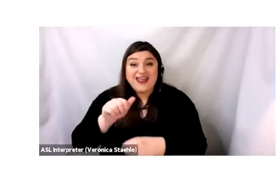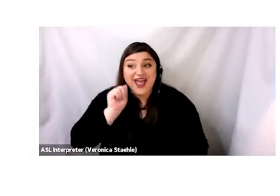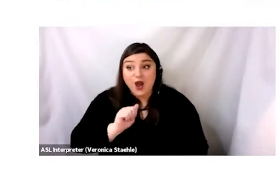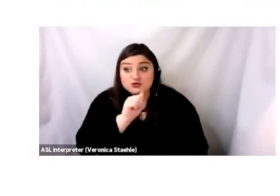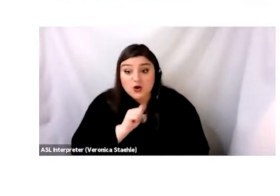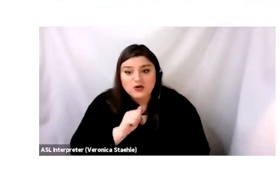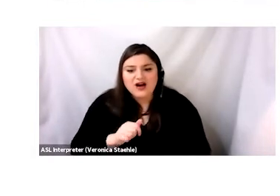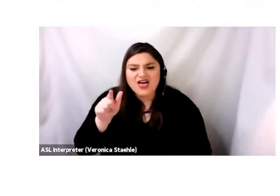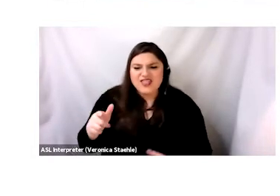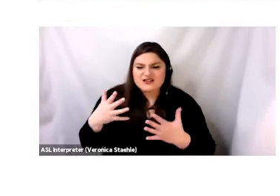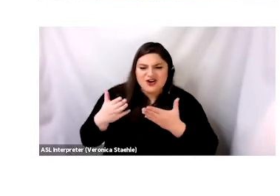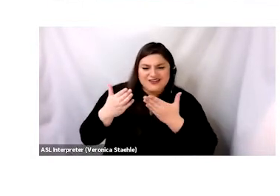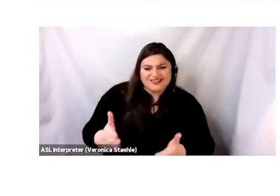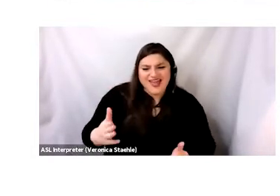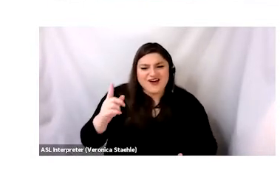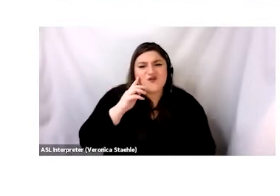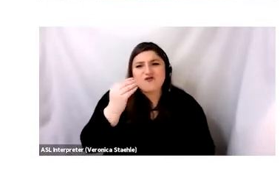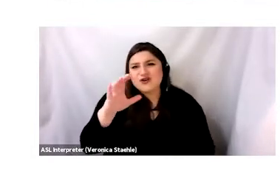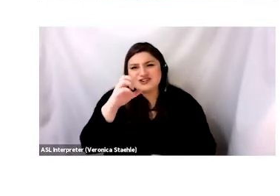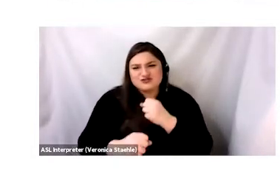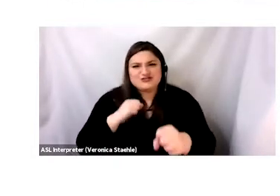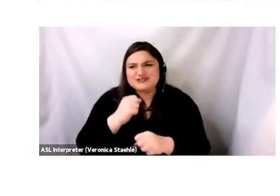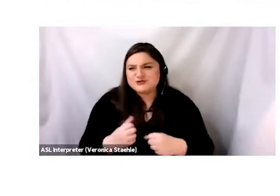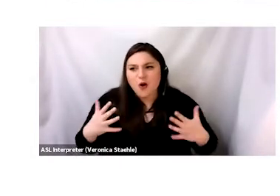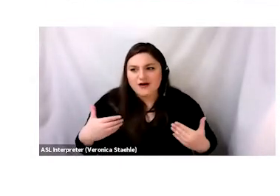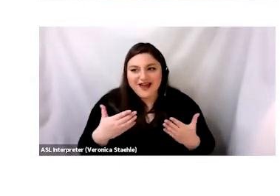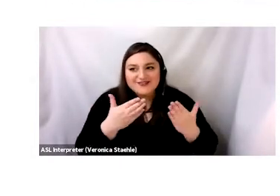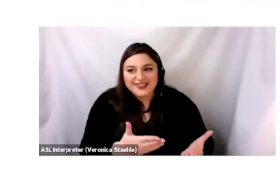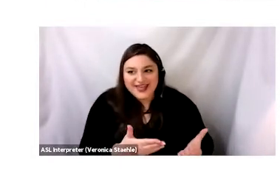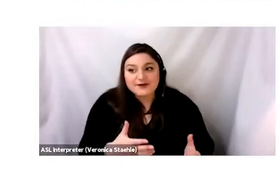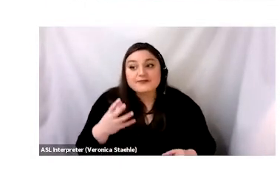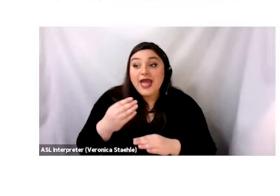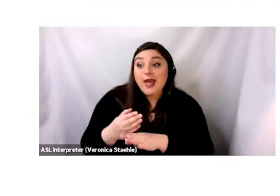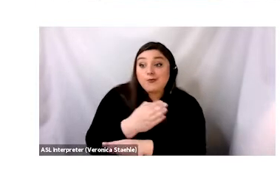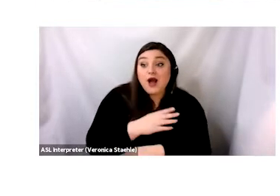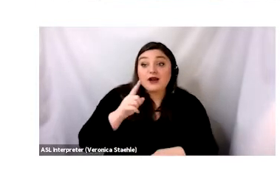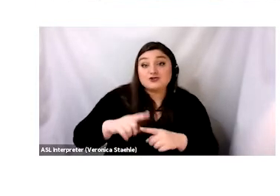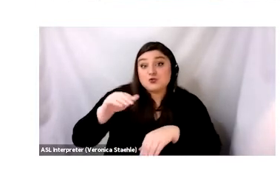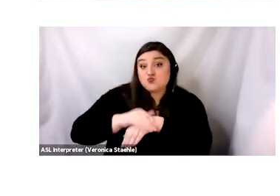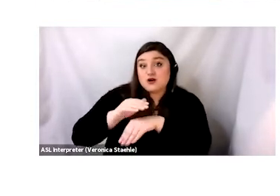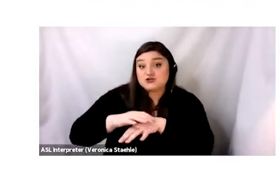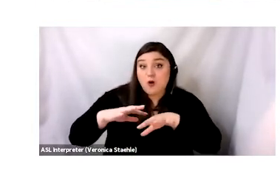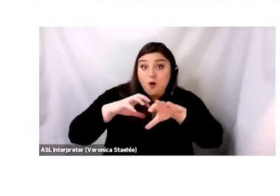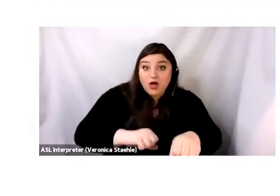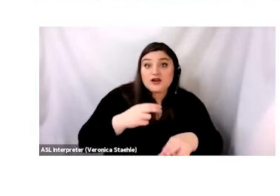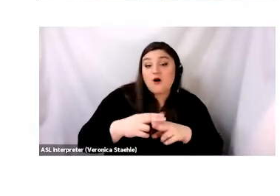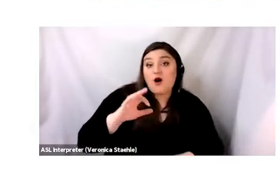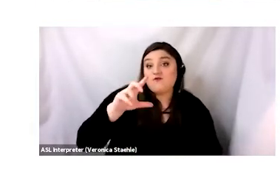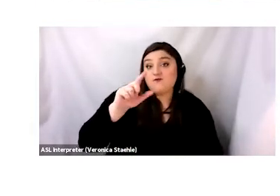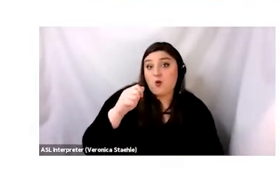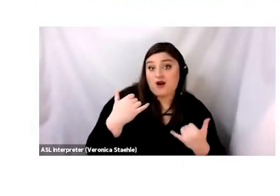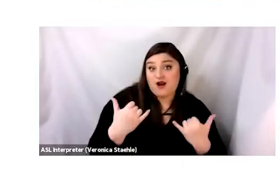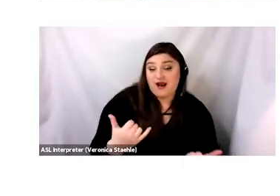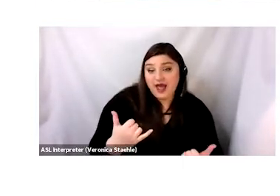years. And prior to the widespread British colonization of the US, what is now Florida, we see American natives were known to